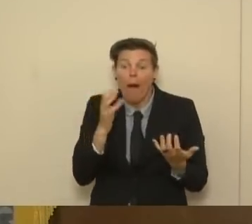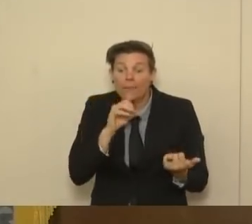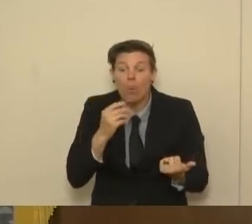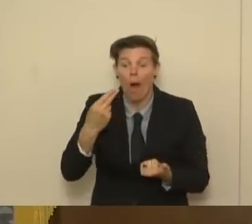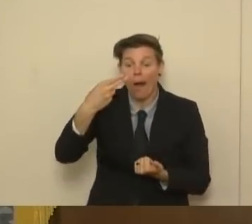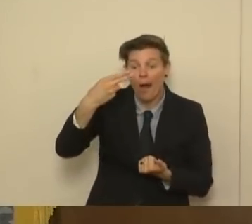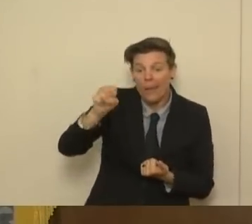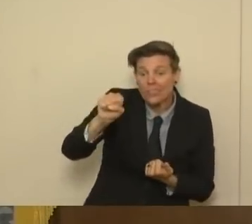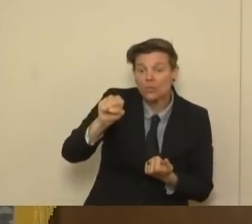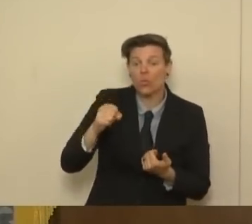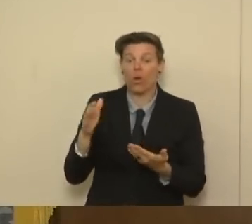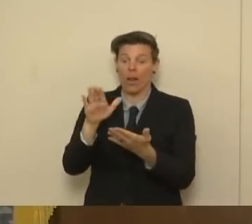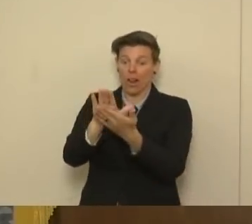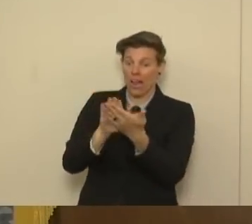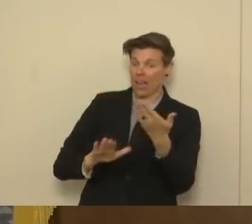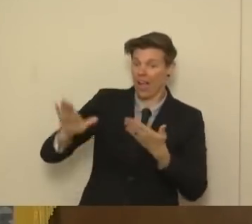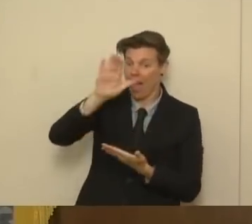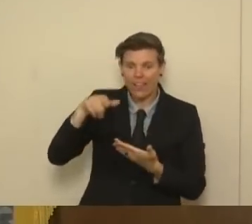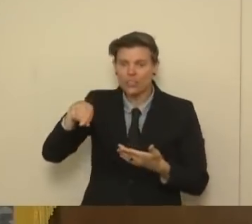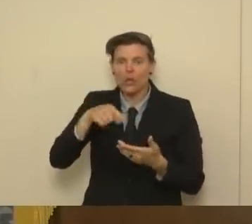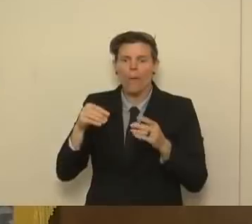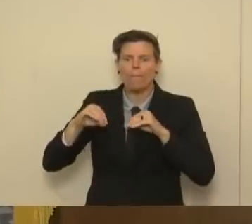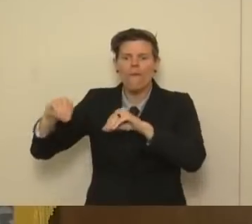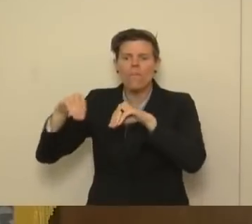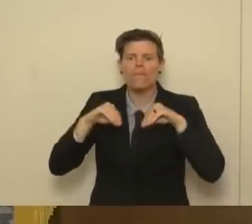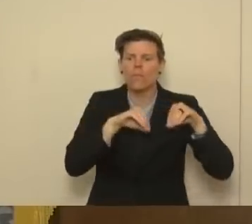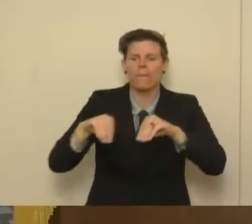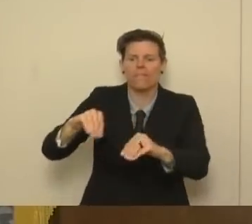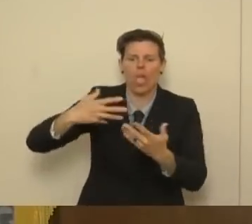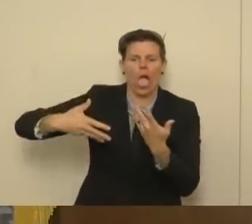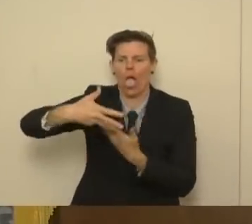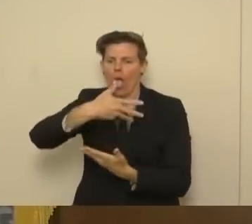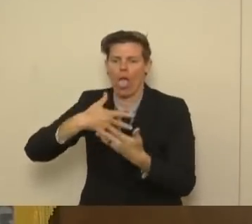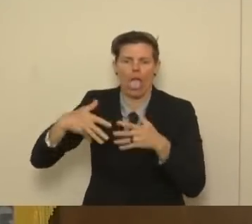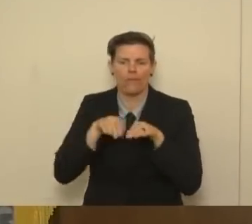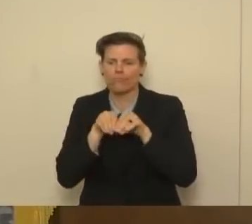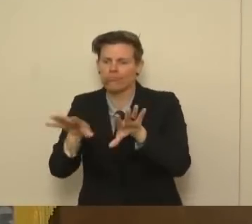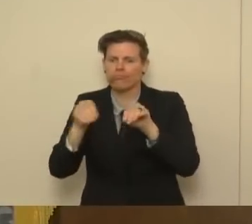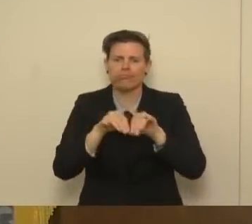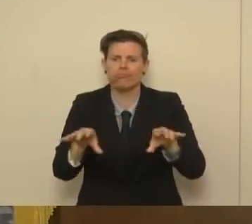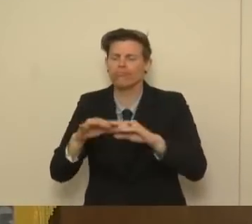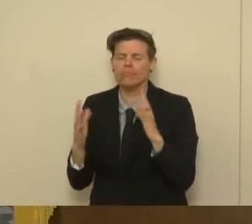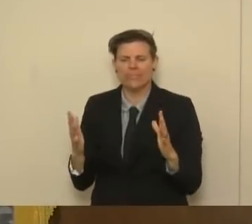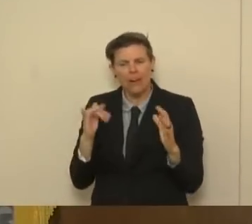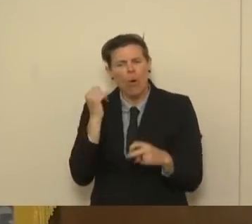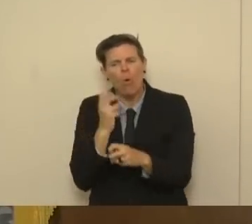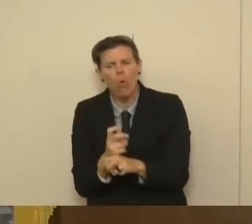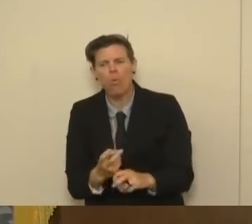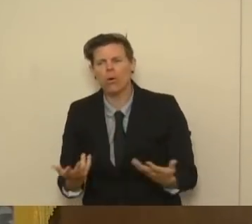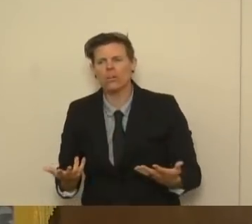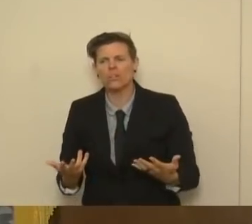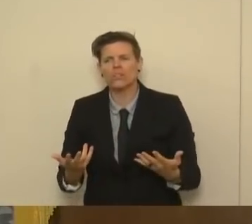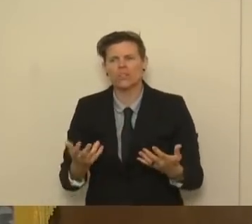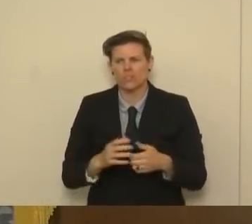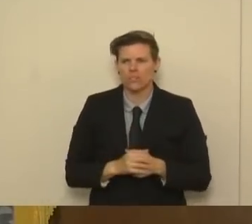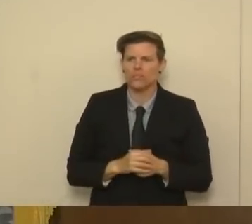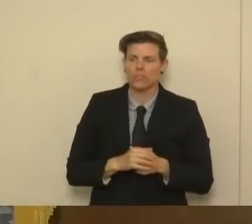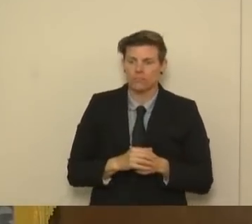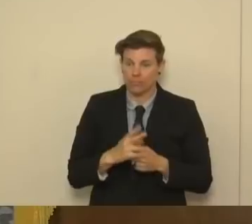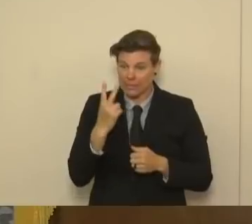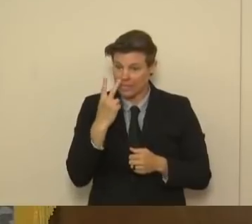and moving. And here's what our contact tracing, now that you're seeing that we're meeting those deadlines, here's what we